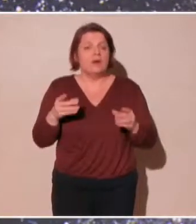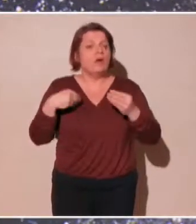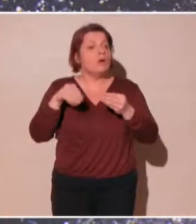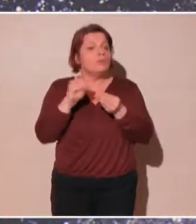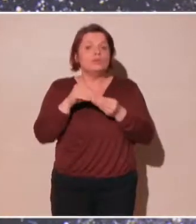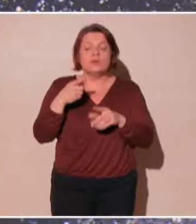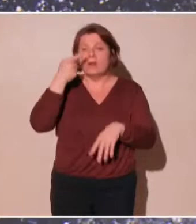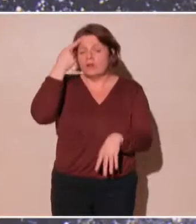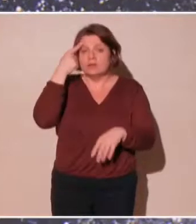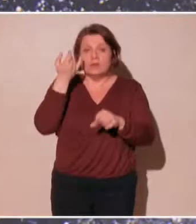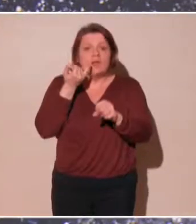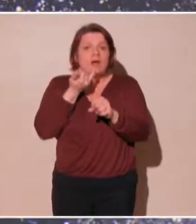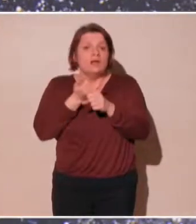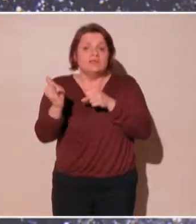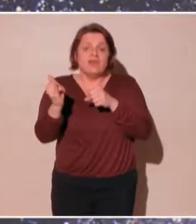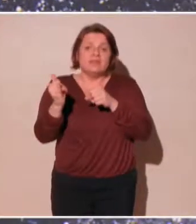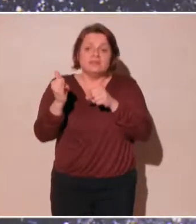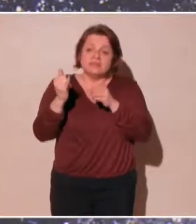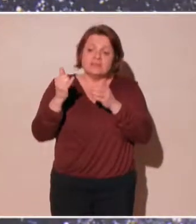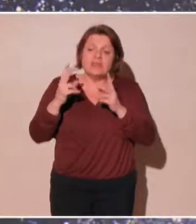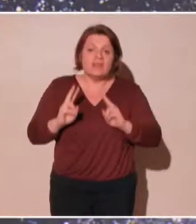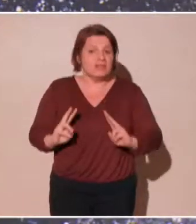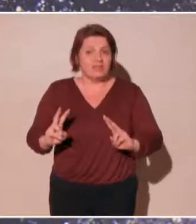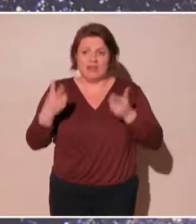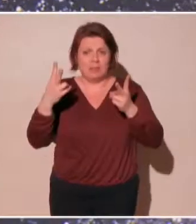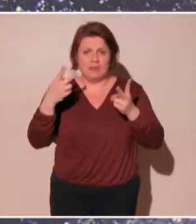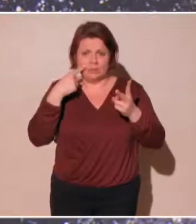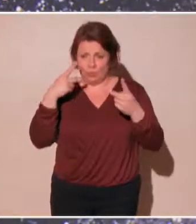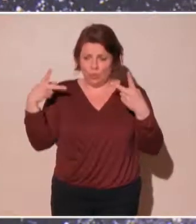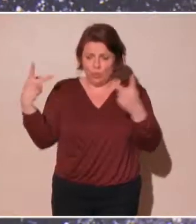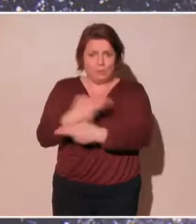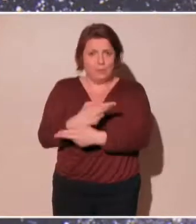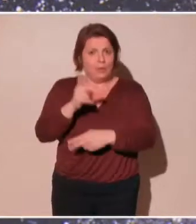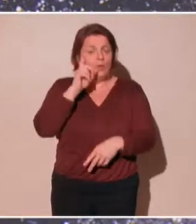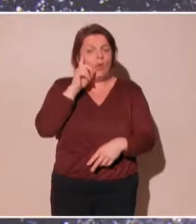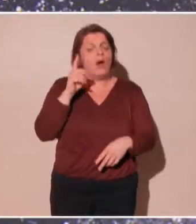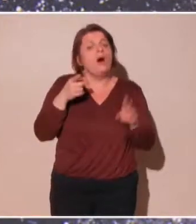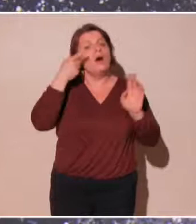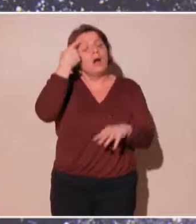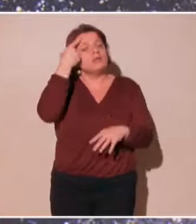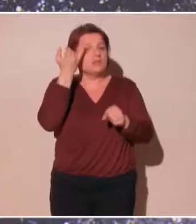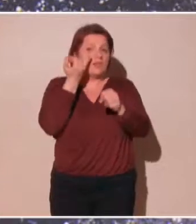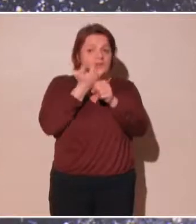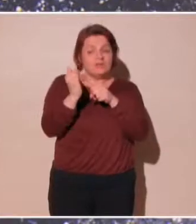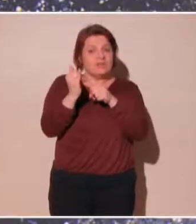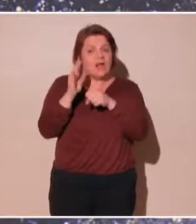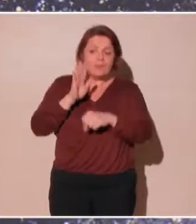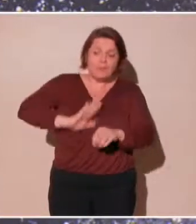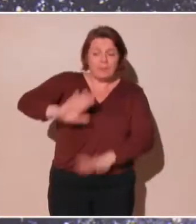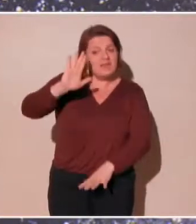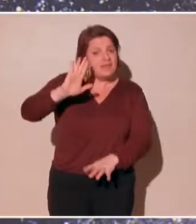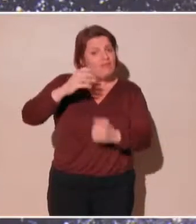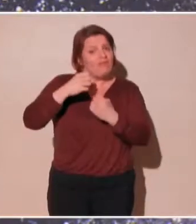any point in that. And also it goes against the very essence of what artificial intelligence stands for. One of its very